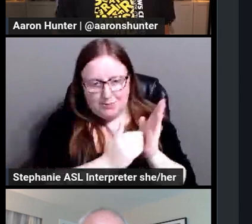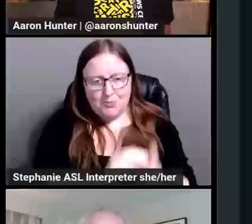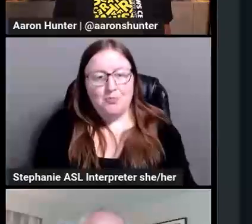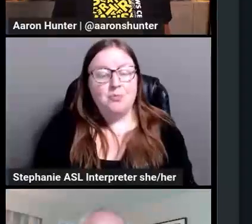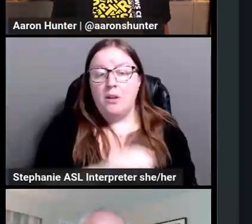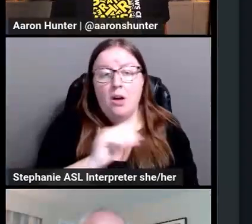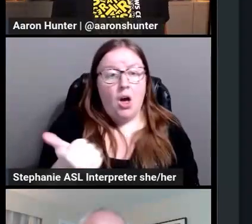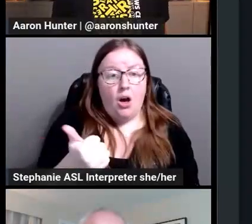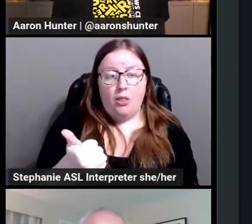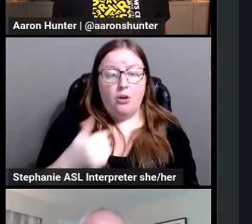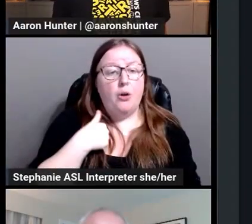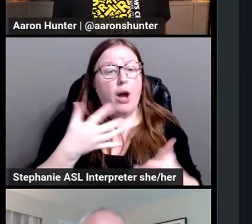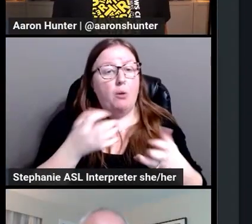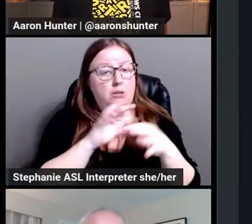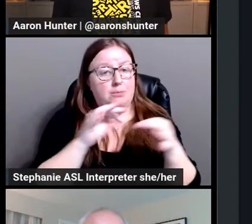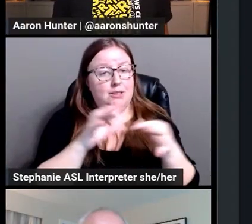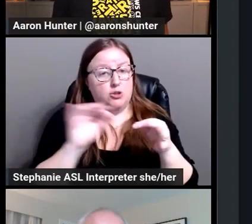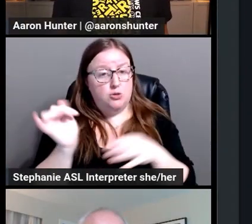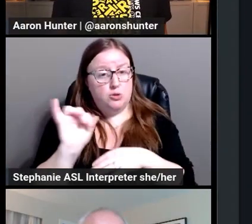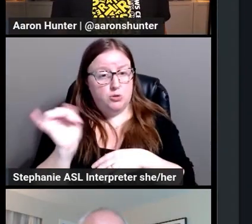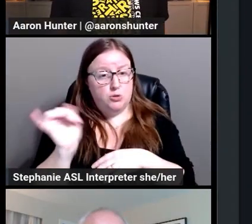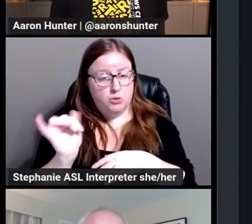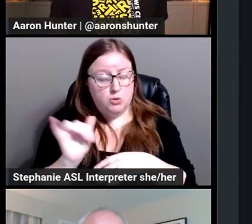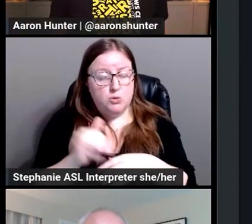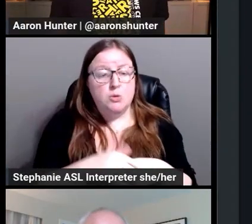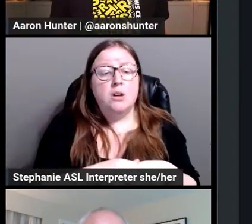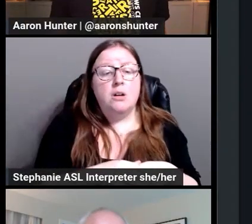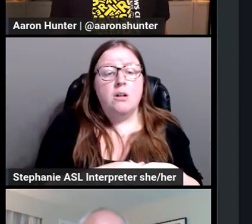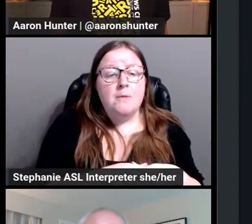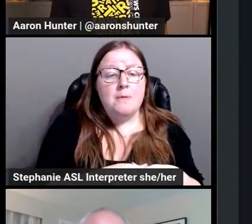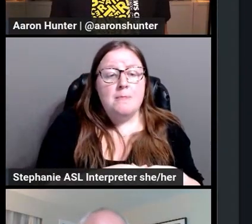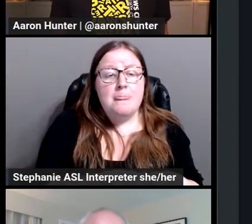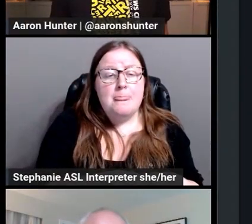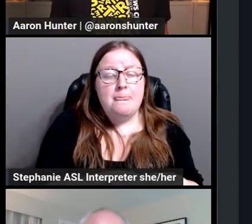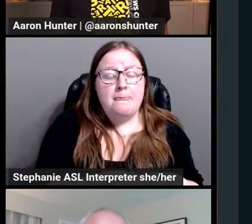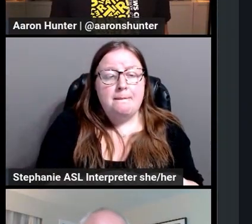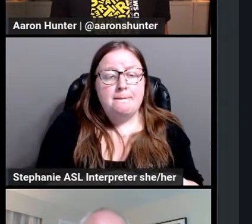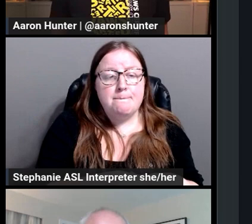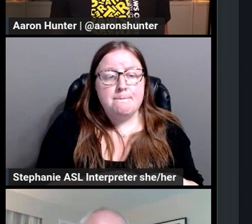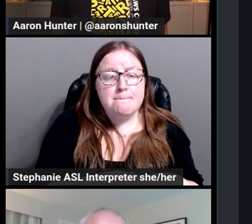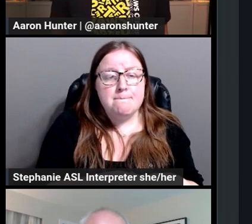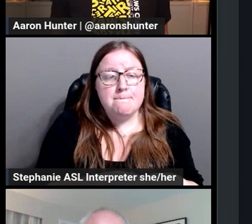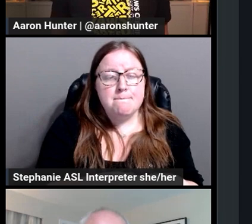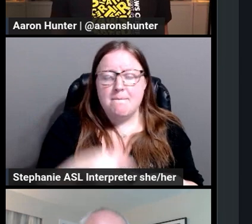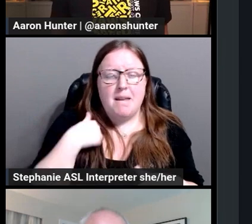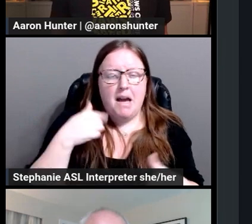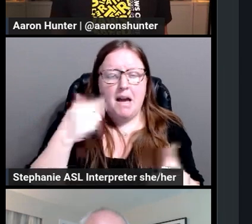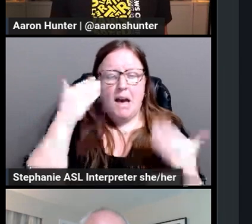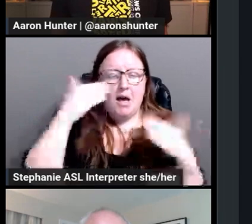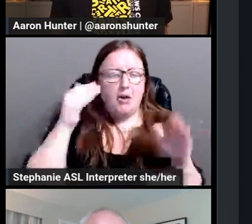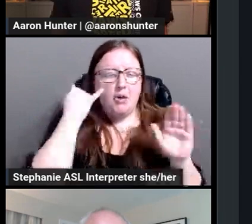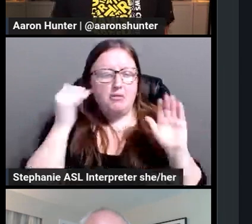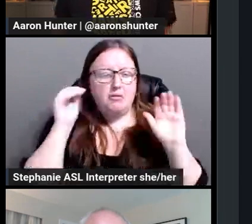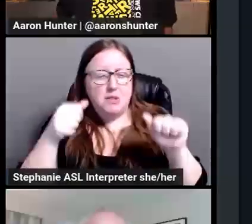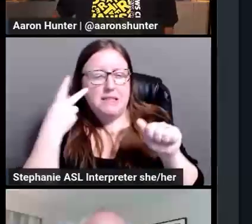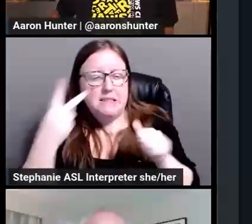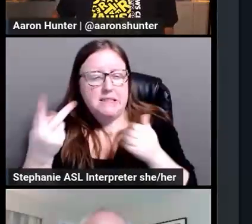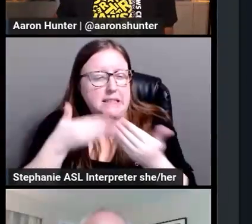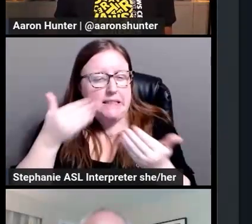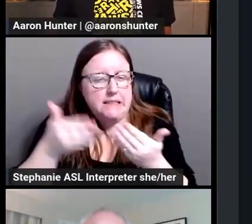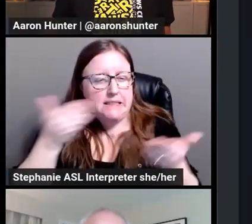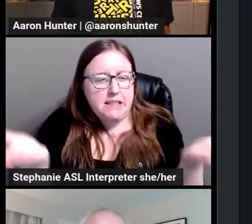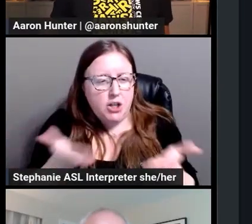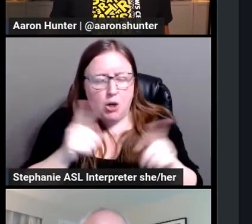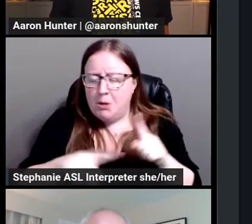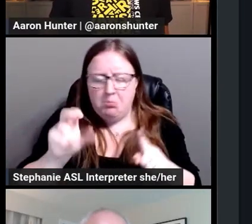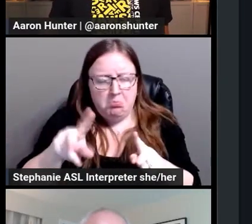thing I really quickly want to point out is we've got you'll notice, and I don't know how visible this is in the stream here, but it's okay